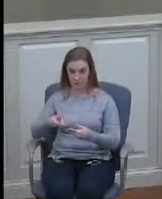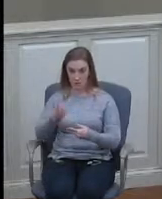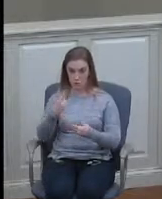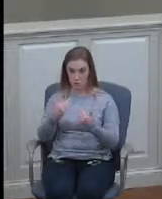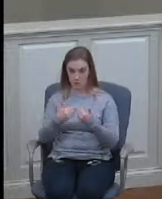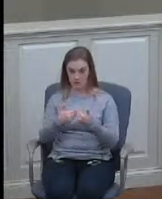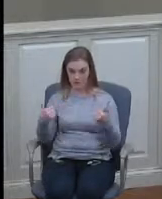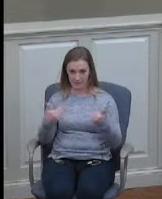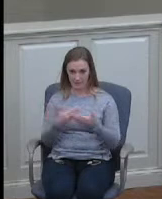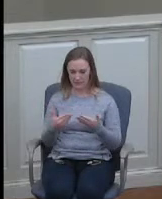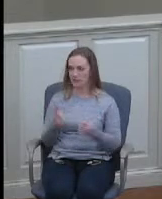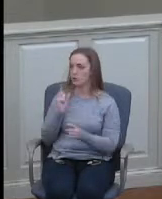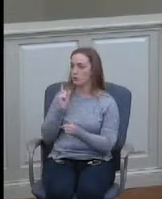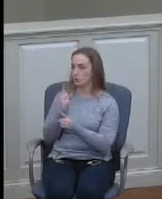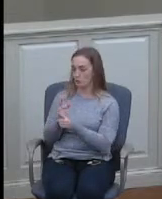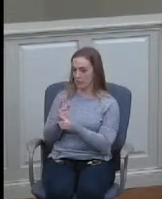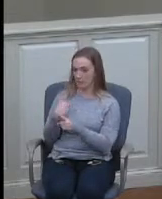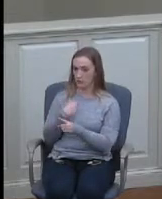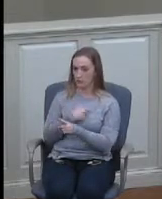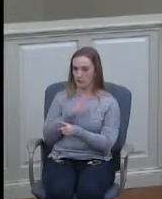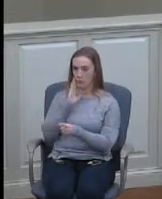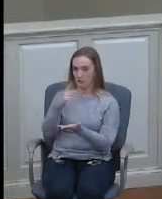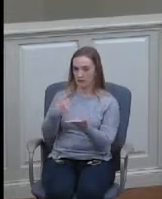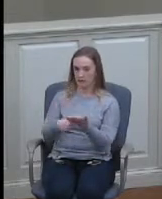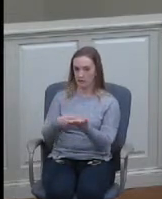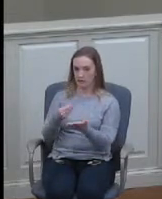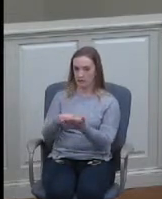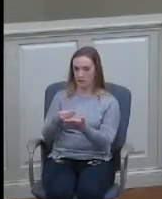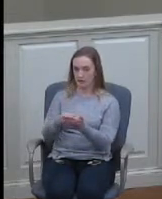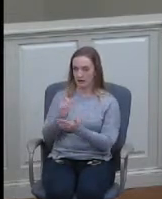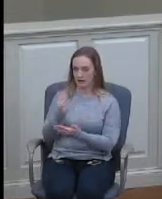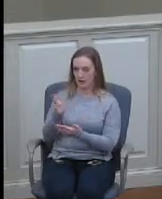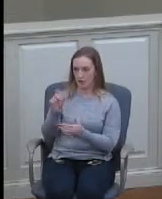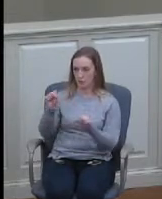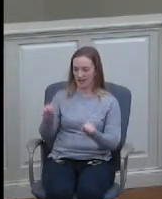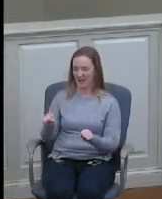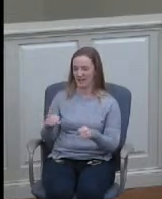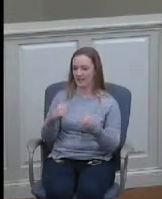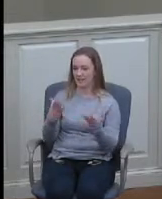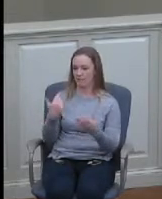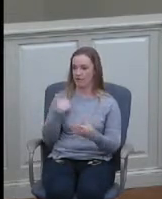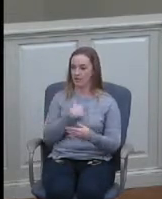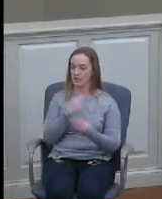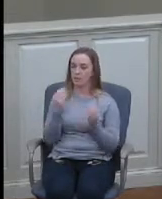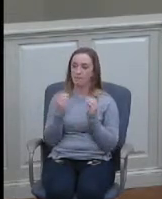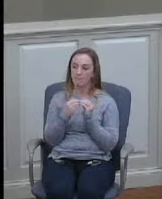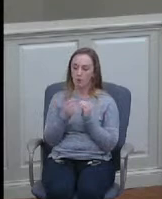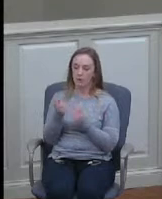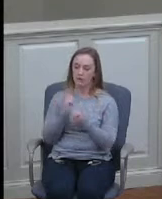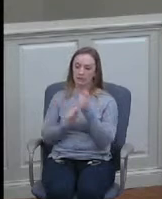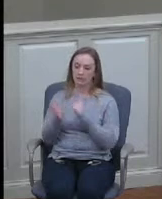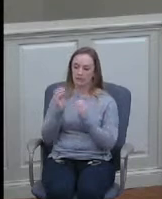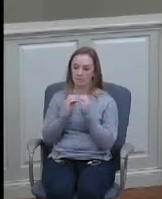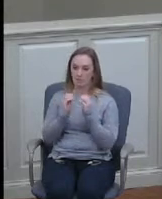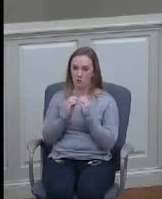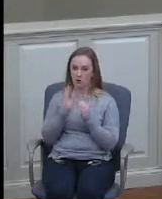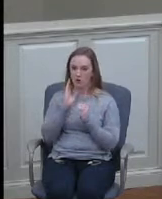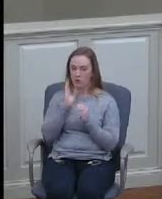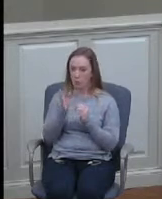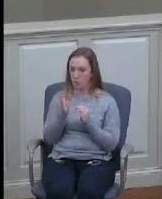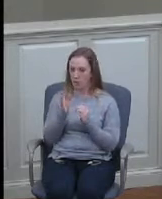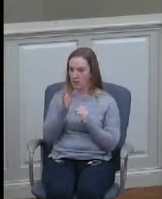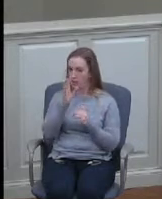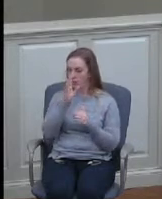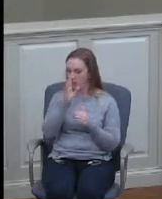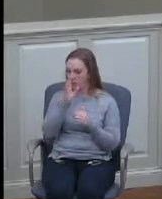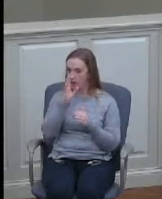things. I just want to make Correct. sure we're clear. Yes, we'll on go through money later. You can give more. You can give more. We'll talk director, all those kind